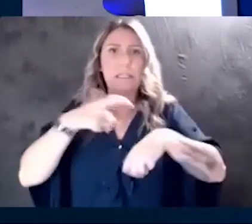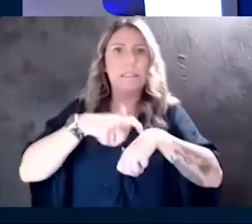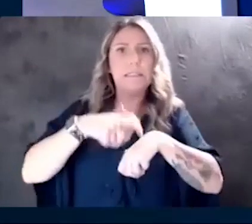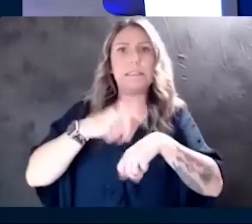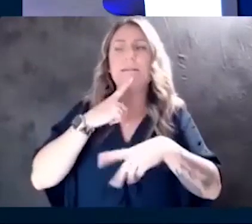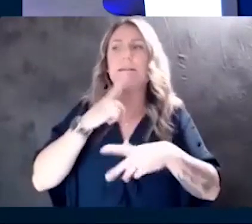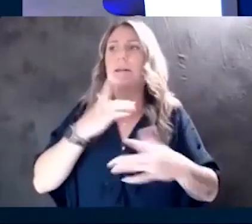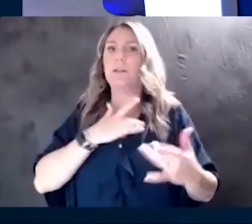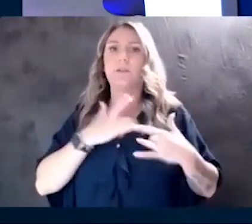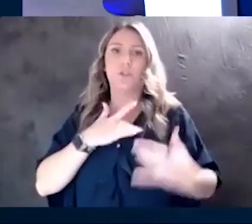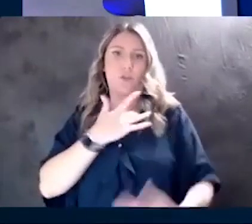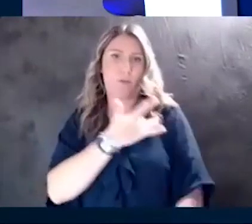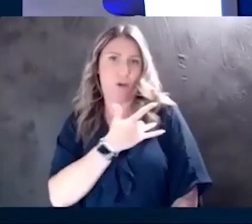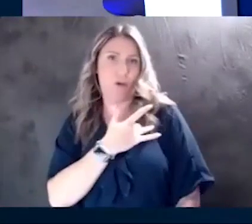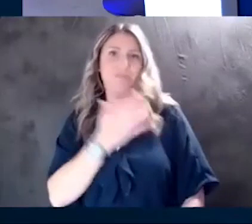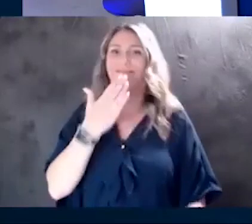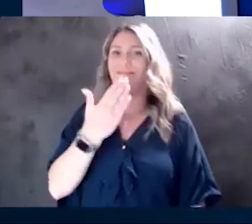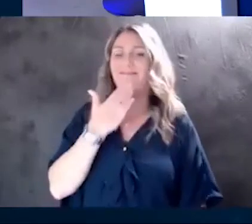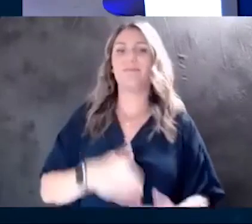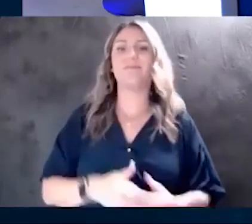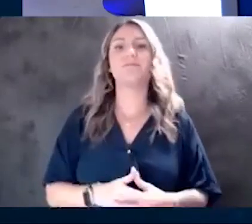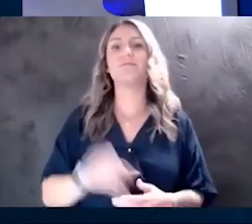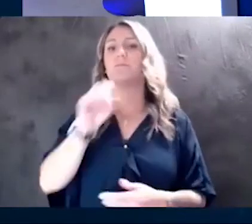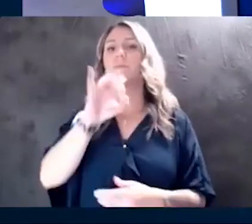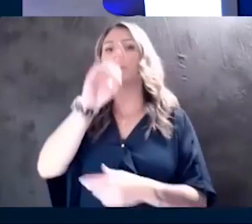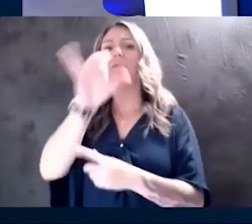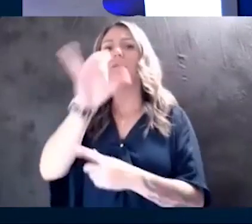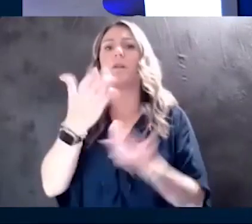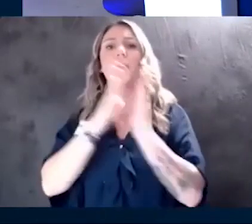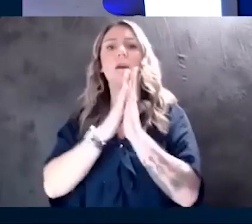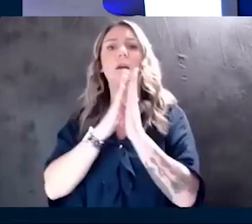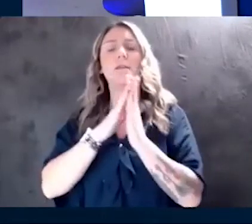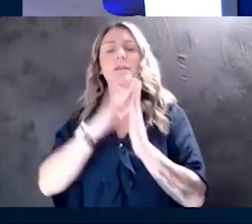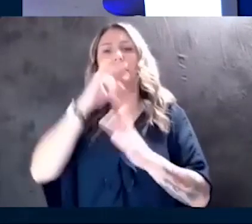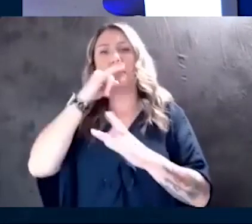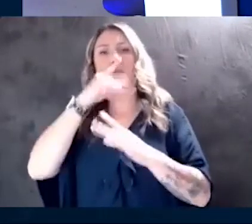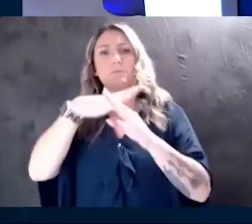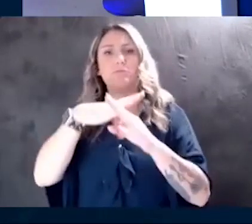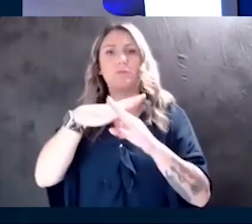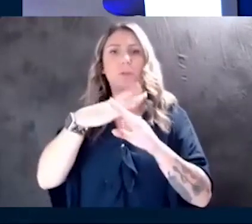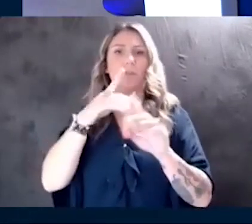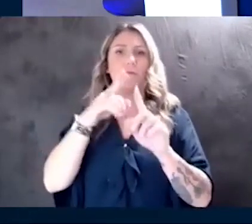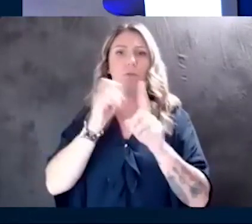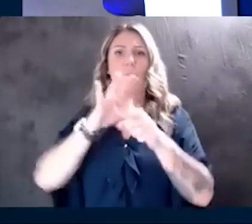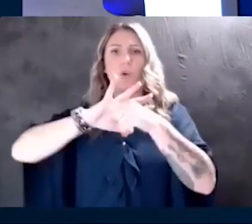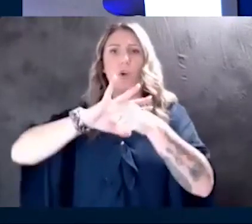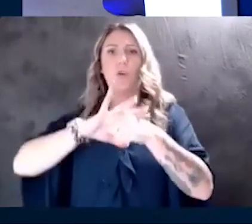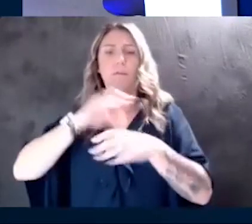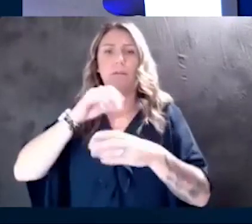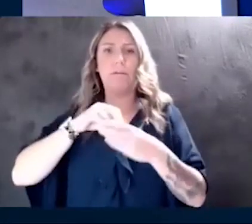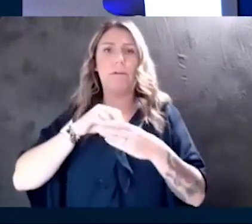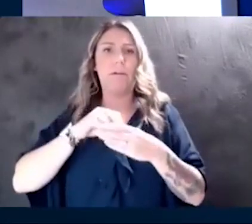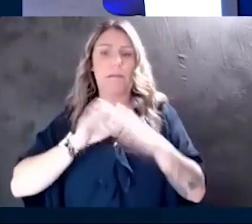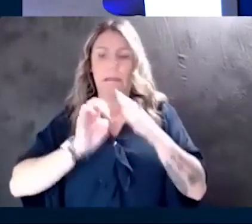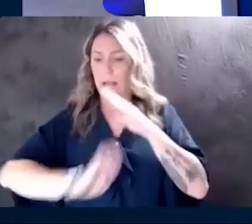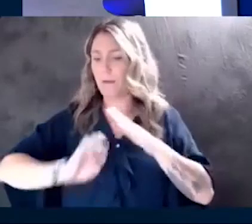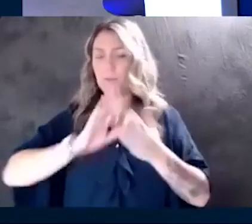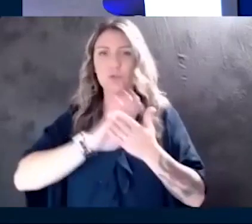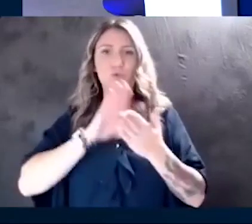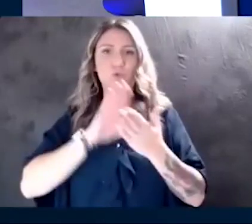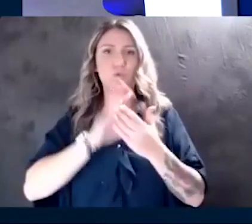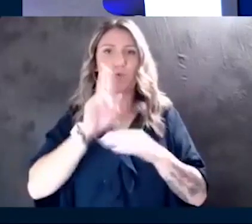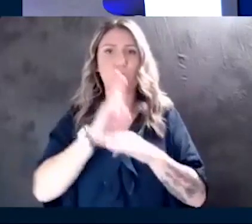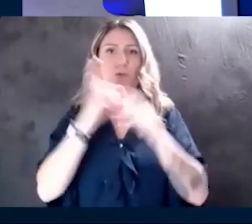you. Sally asks, will kids be protected from COVID in elementary school if they wear a mask, but their